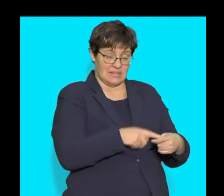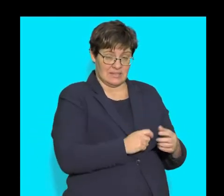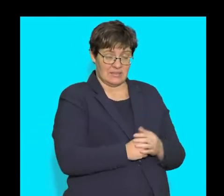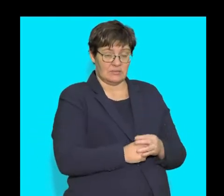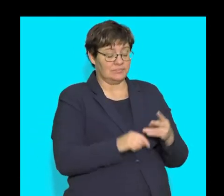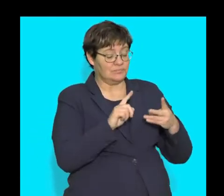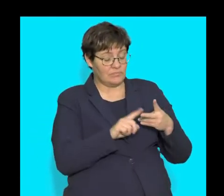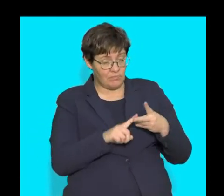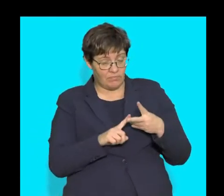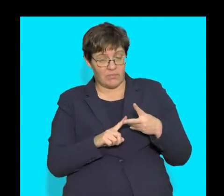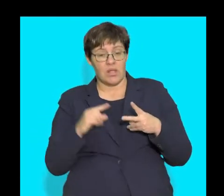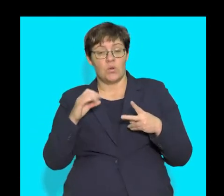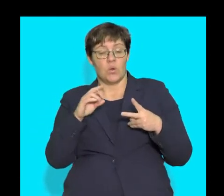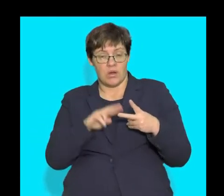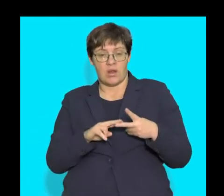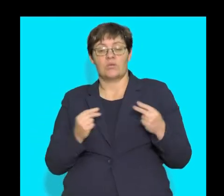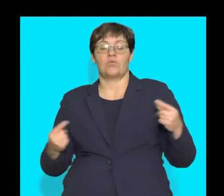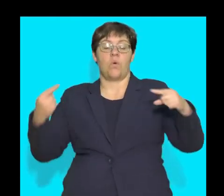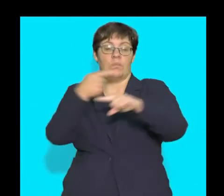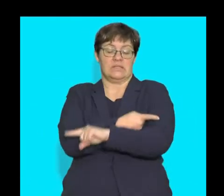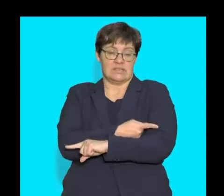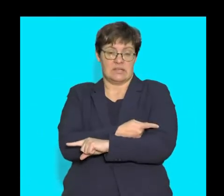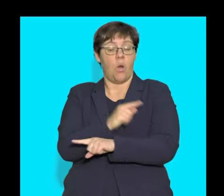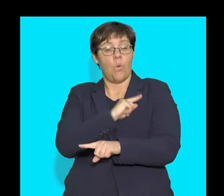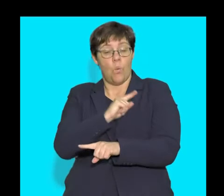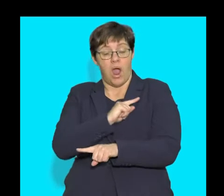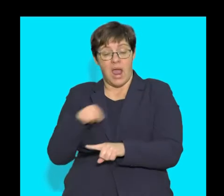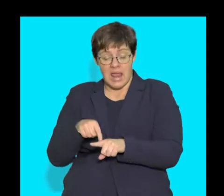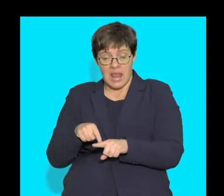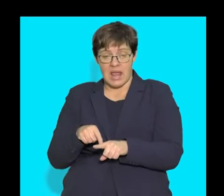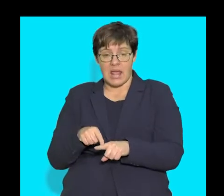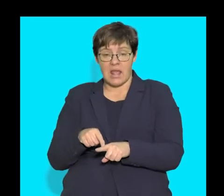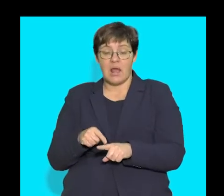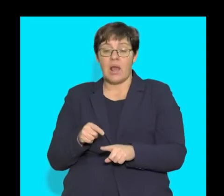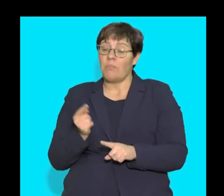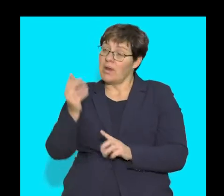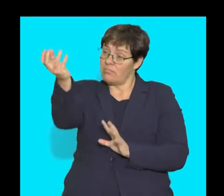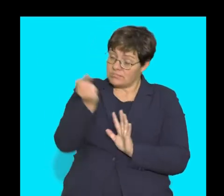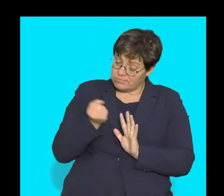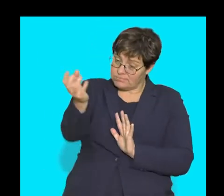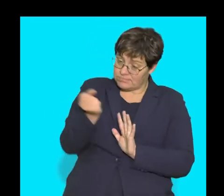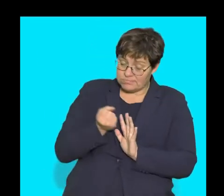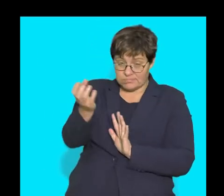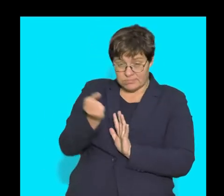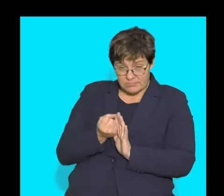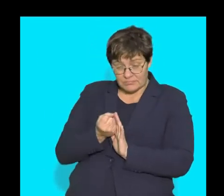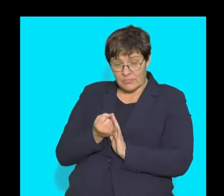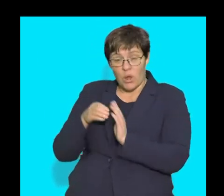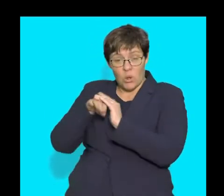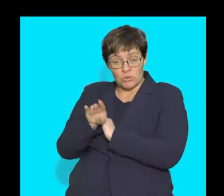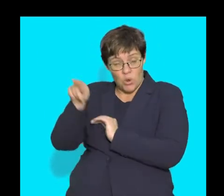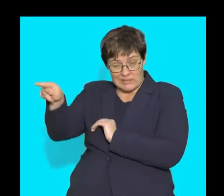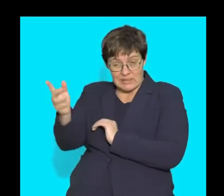liver and muscle cells. And glucagon will do the opposite, and it will increase the breakdown